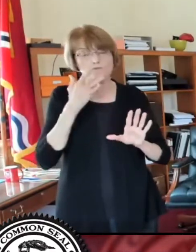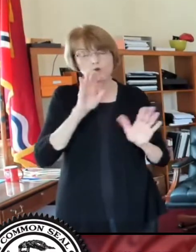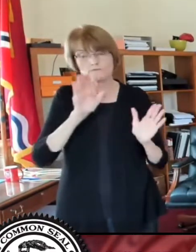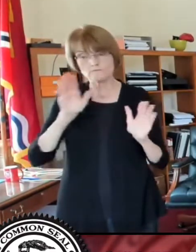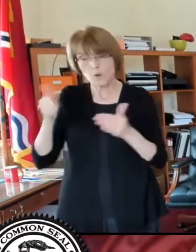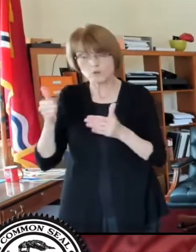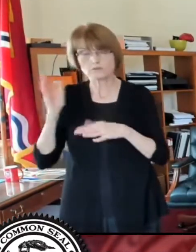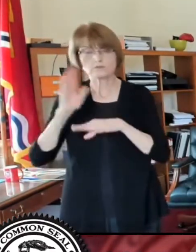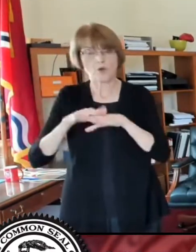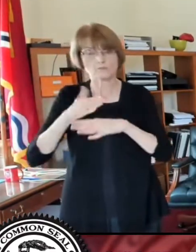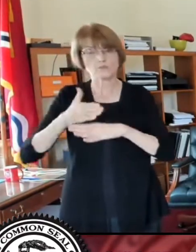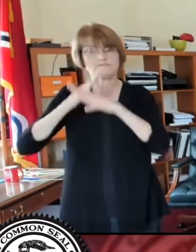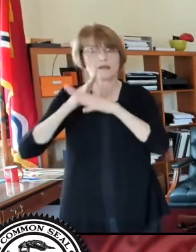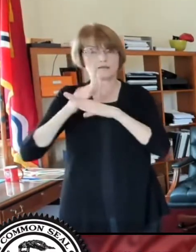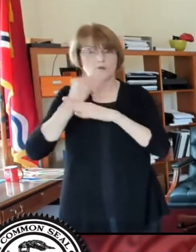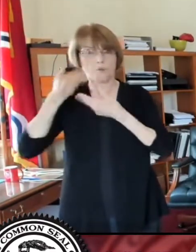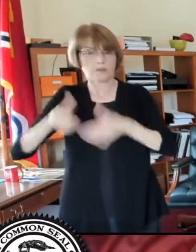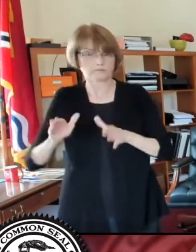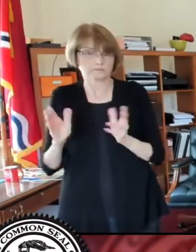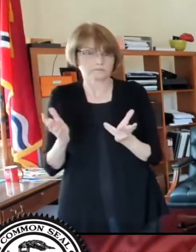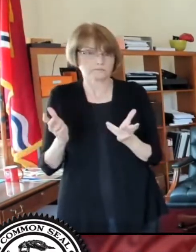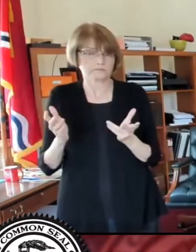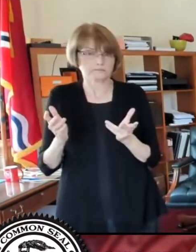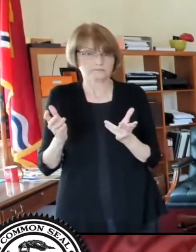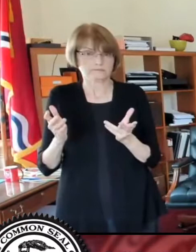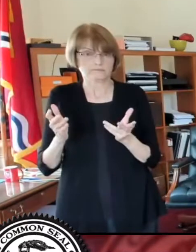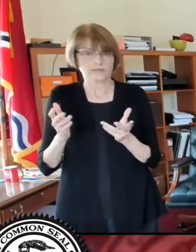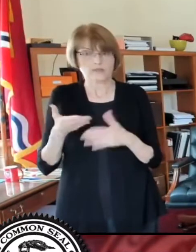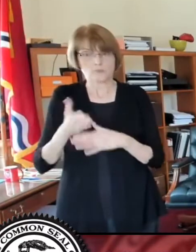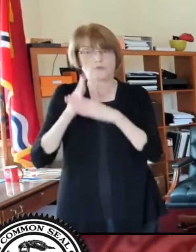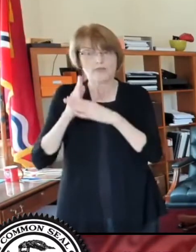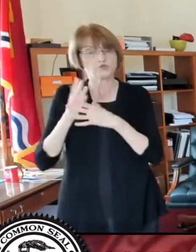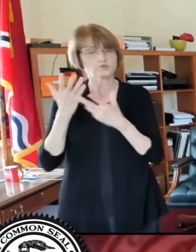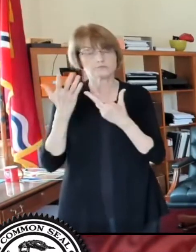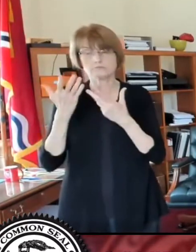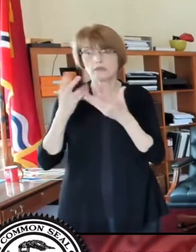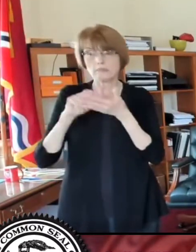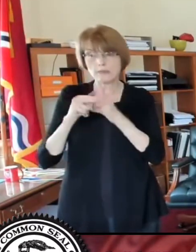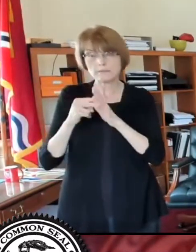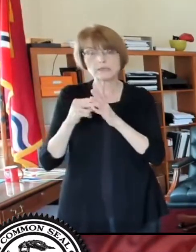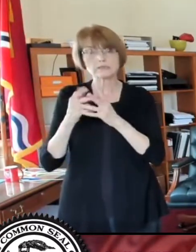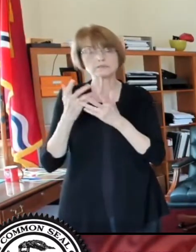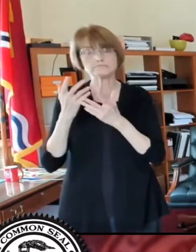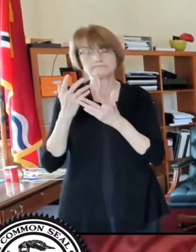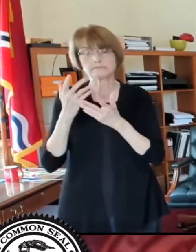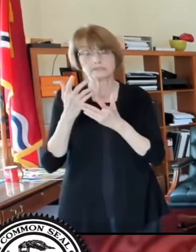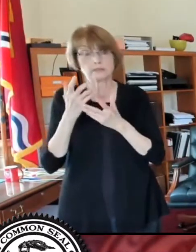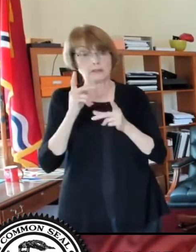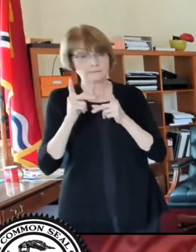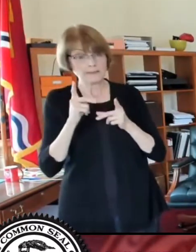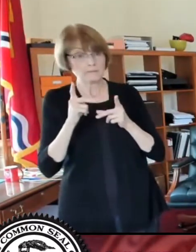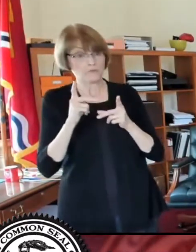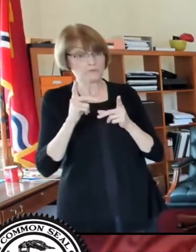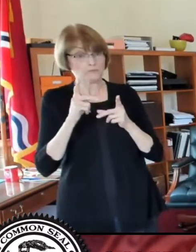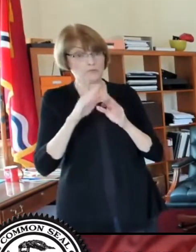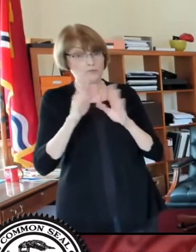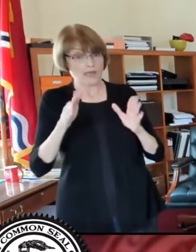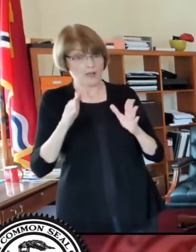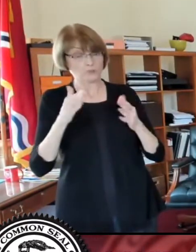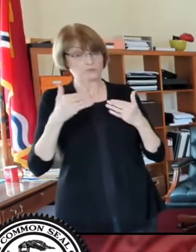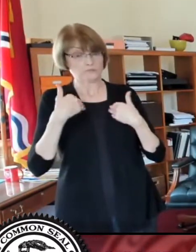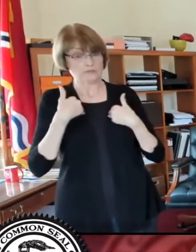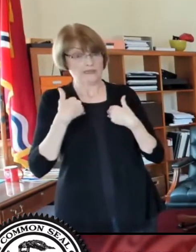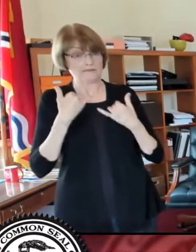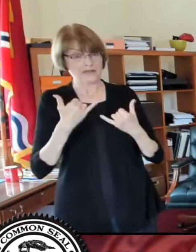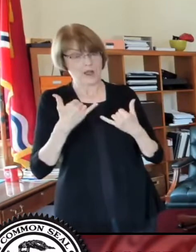I mean, we need to do both, but we've got to do prevention, and that is helping people stay in the homes that they have now. So that's